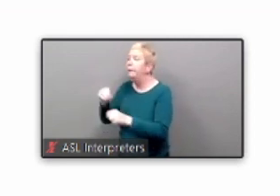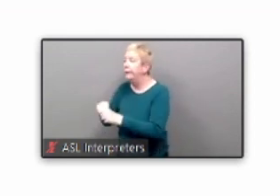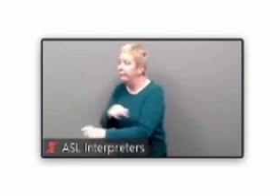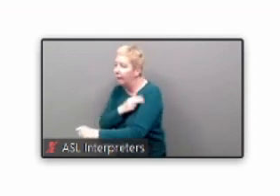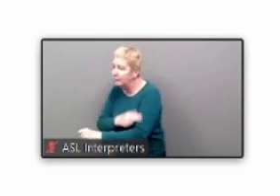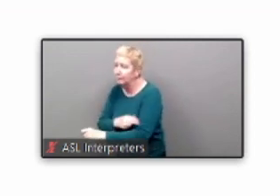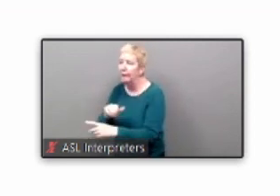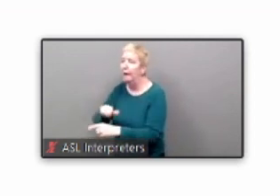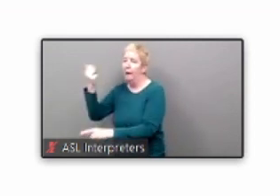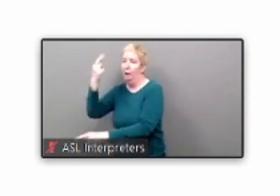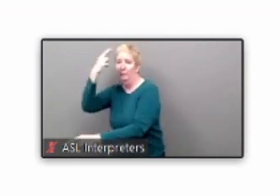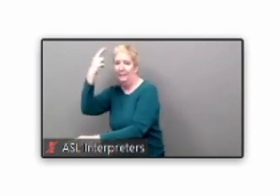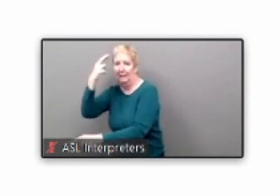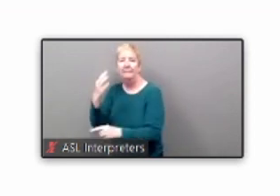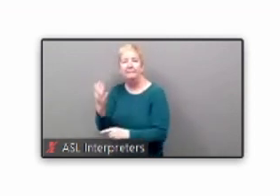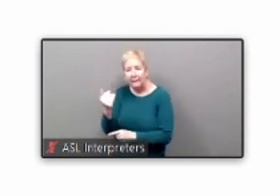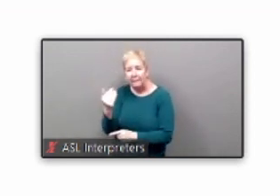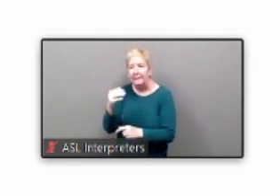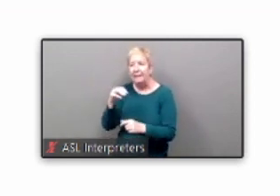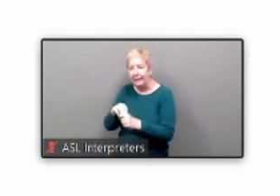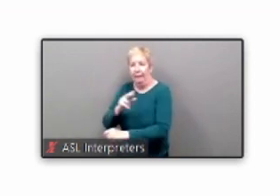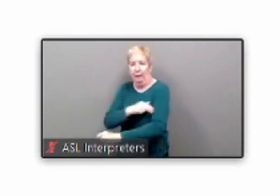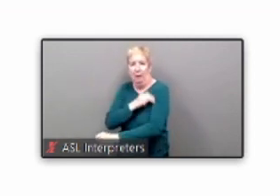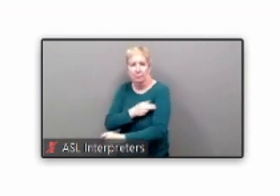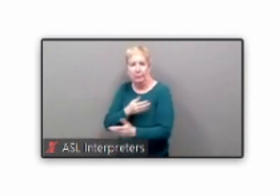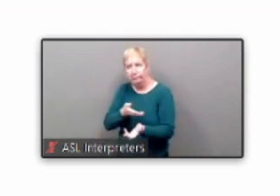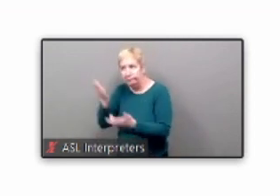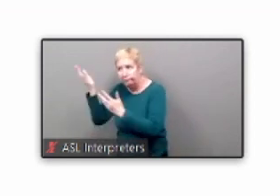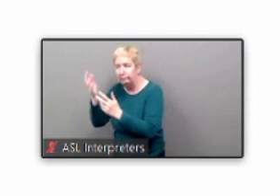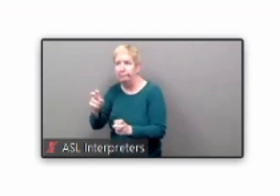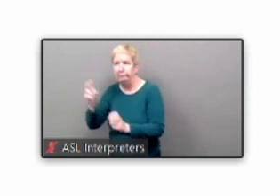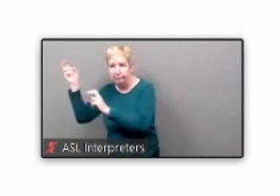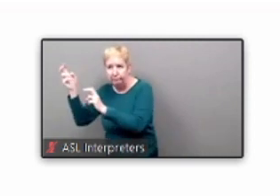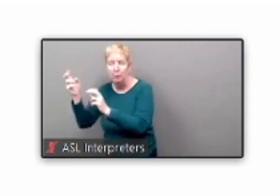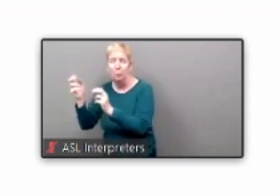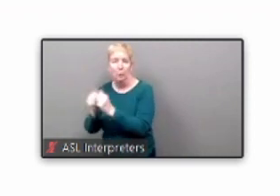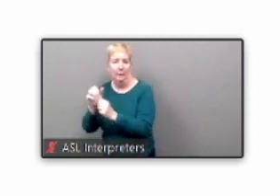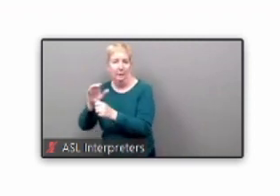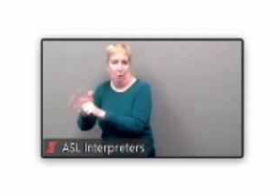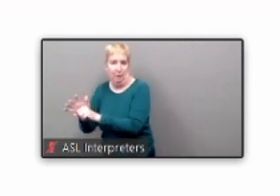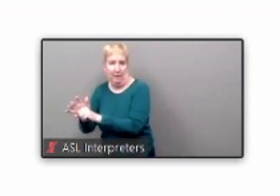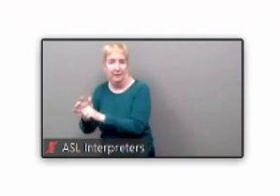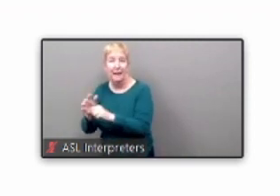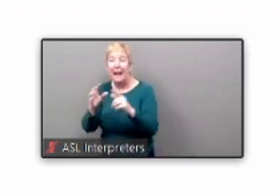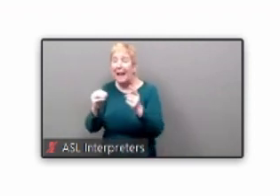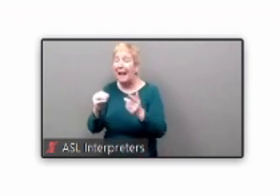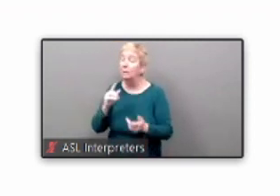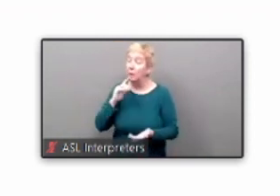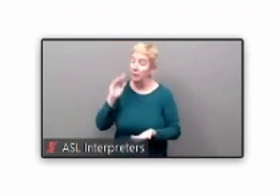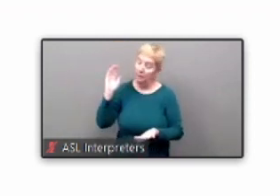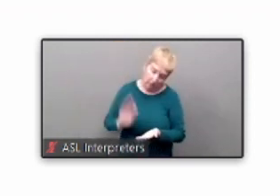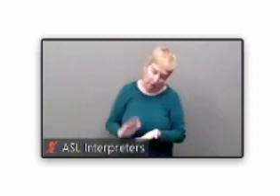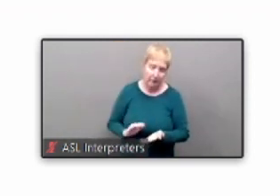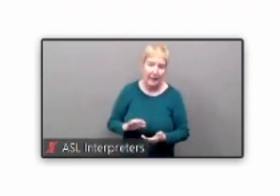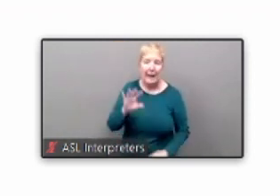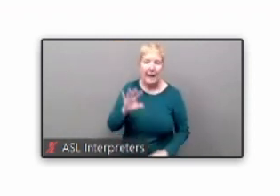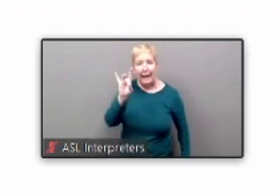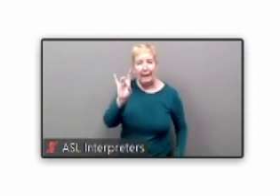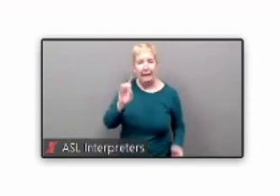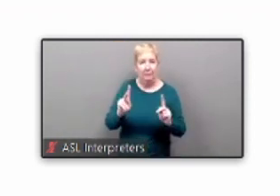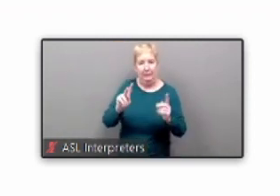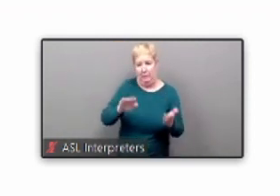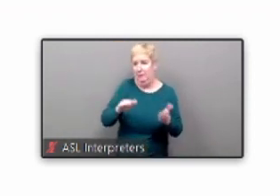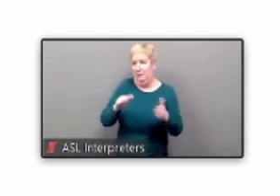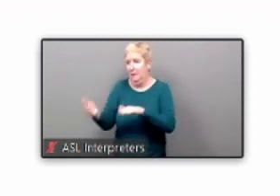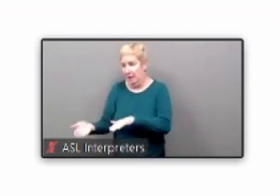Similarly, you can see a very low rate of deaths. So 8 deaths have been